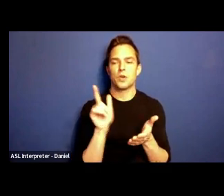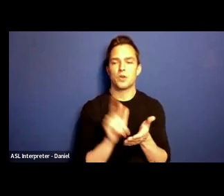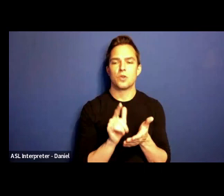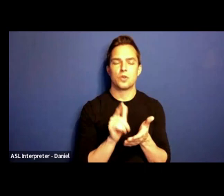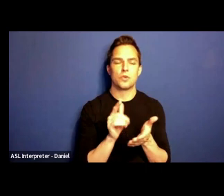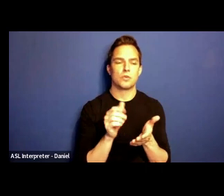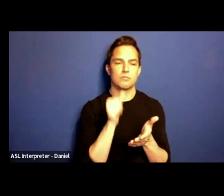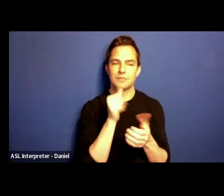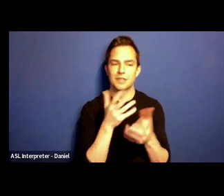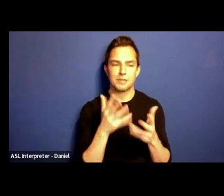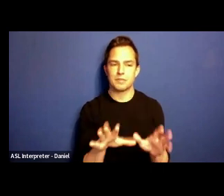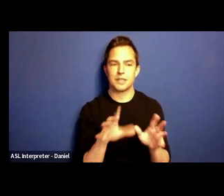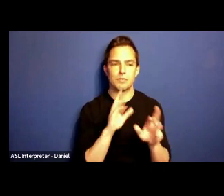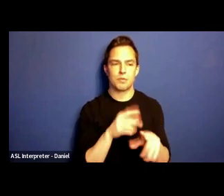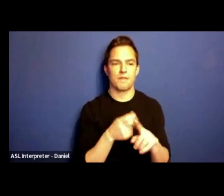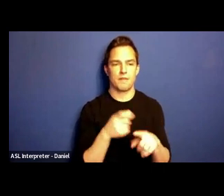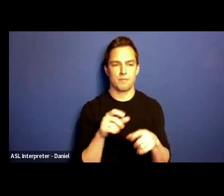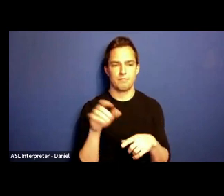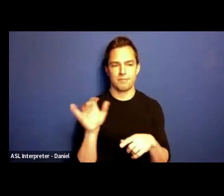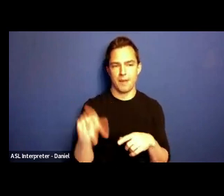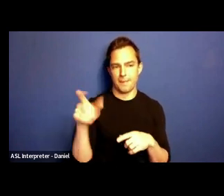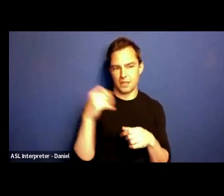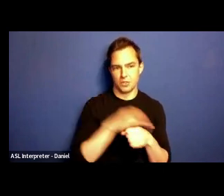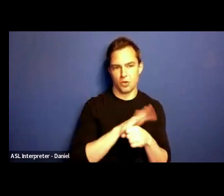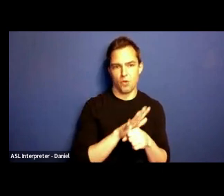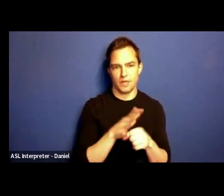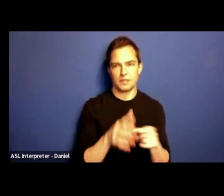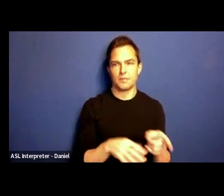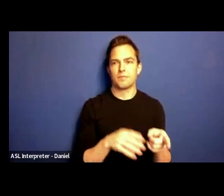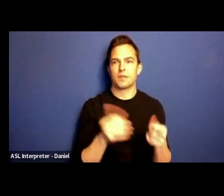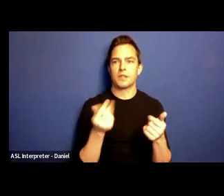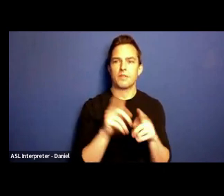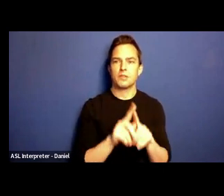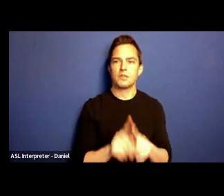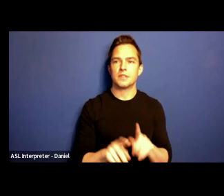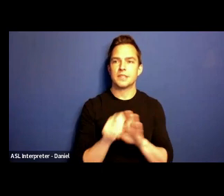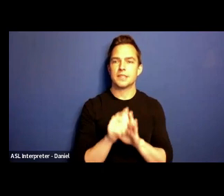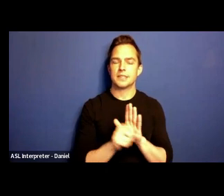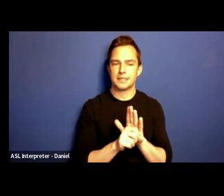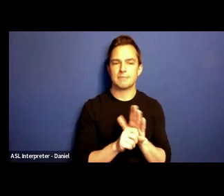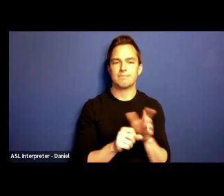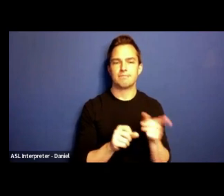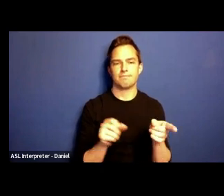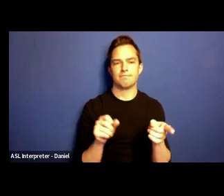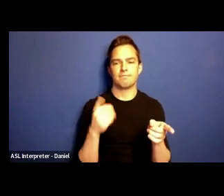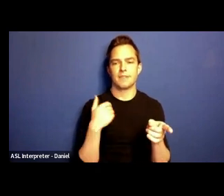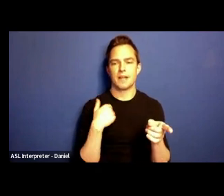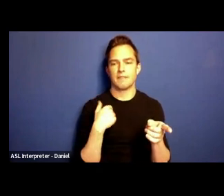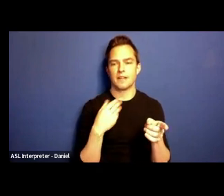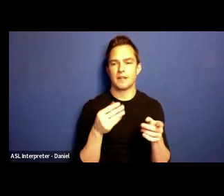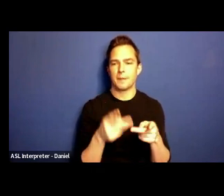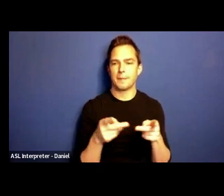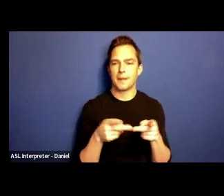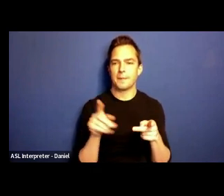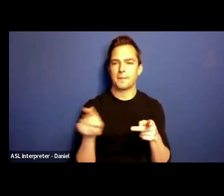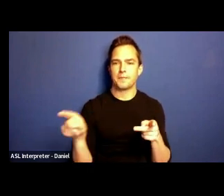the survey because of COVID. We talked to one state that had several of their state facilities weren't showing up in the